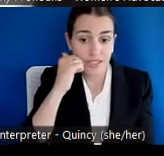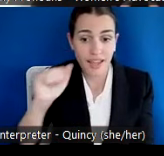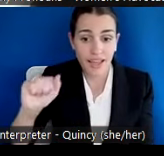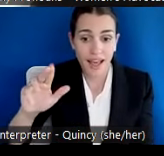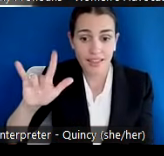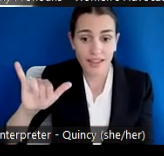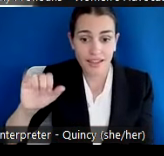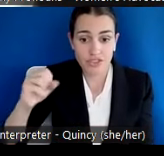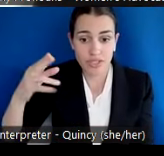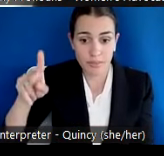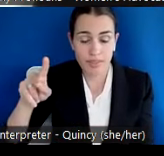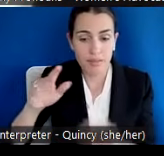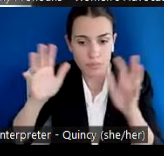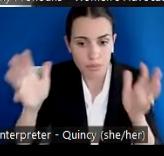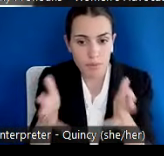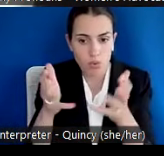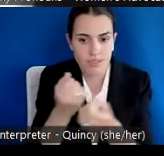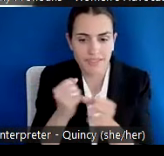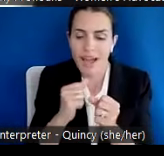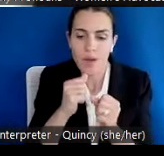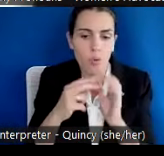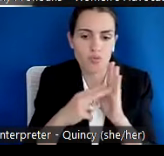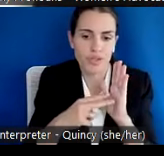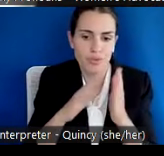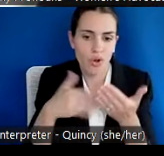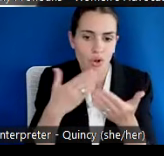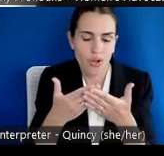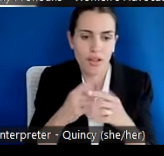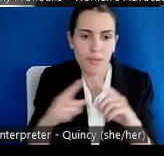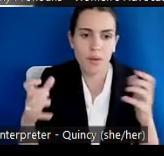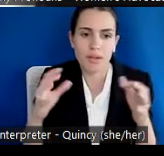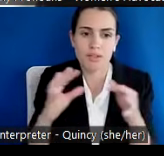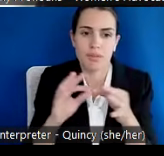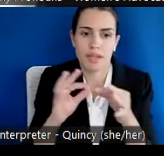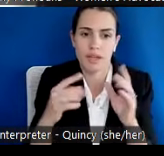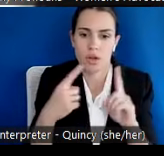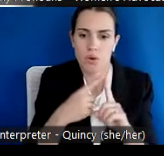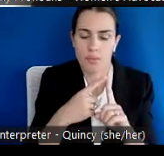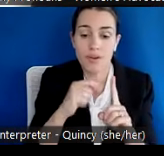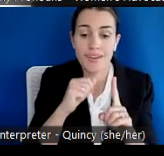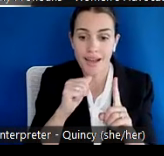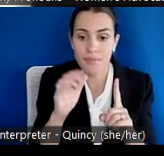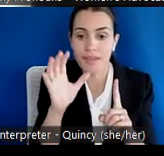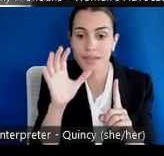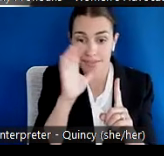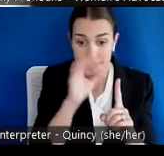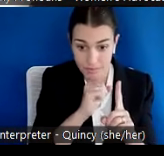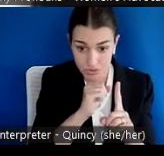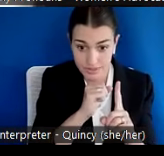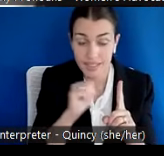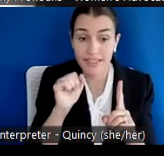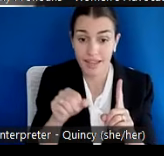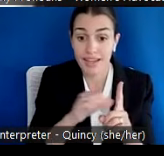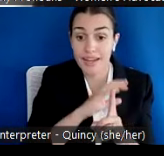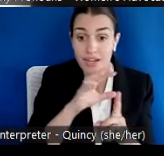people. I'm not going to read through every single box on here, but I did want to make a note about not making assumptions. And that can include not